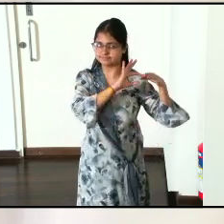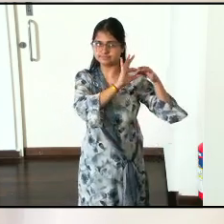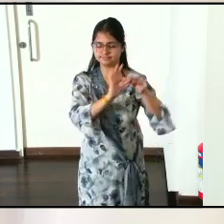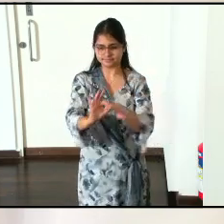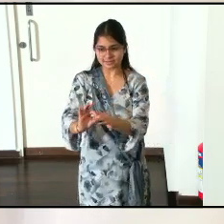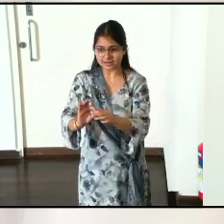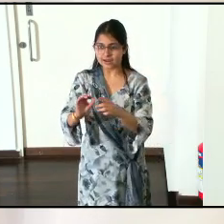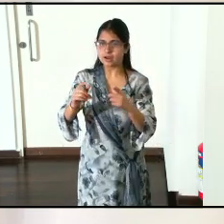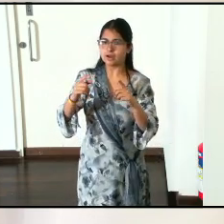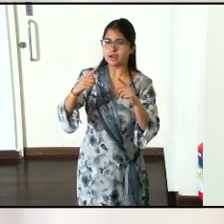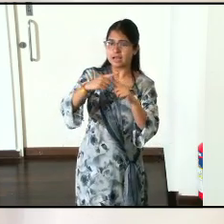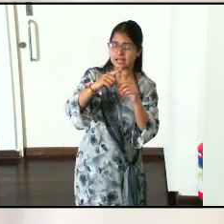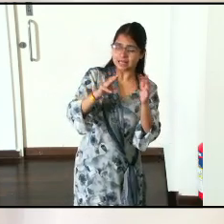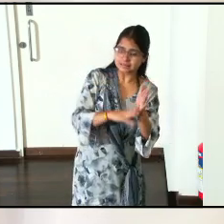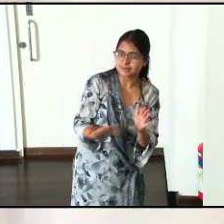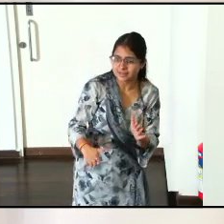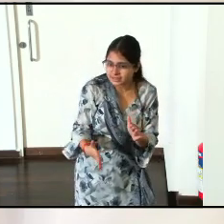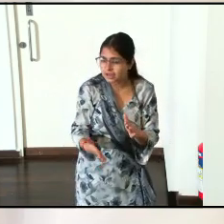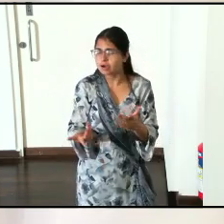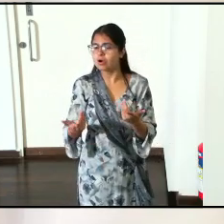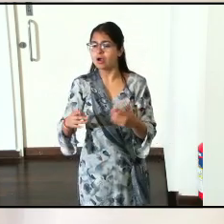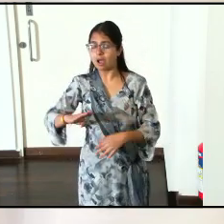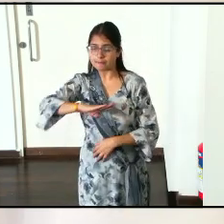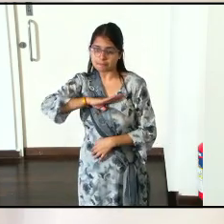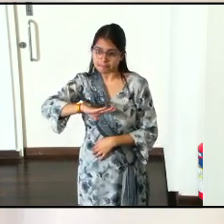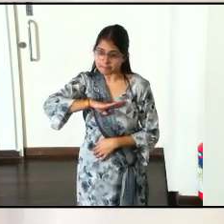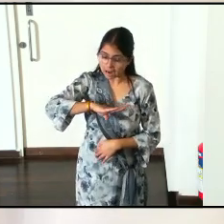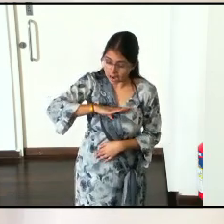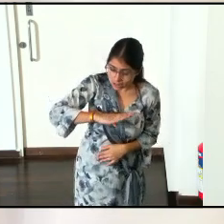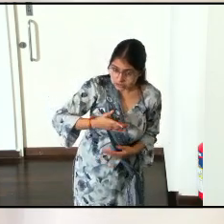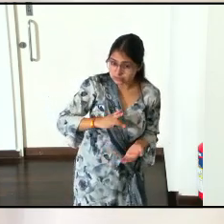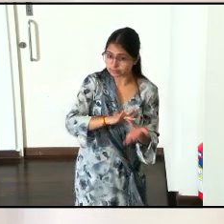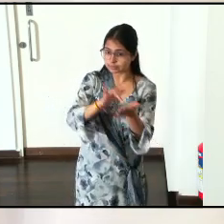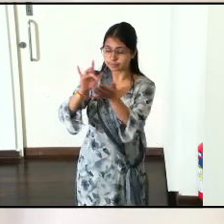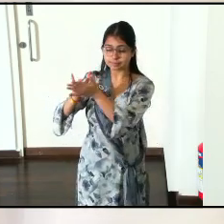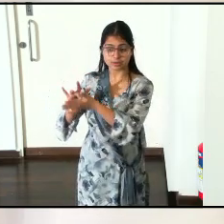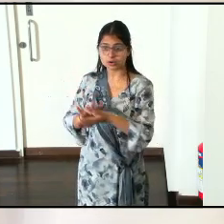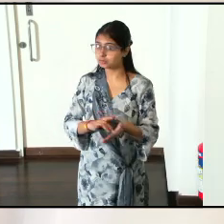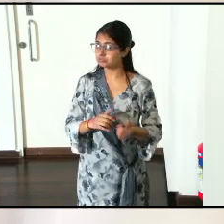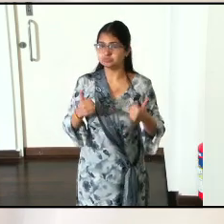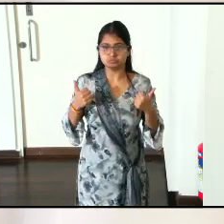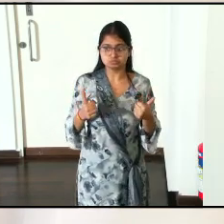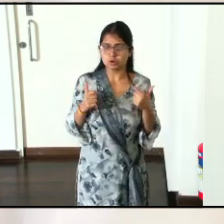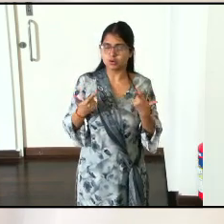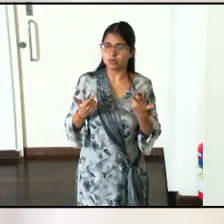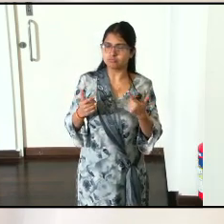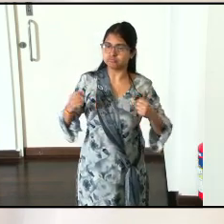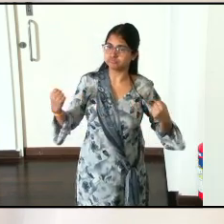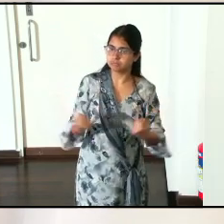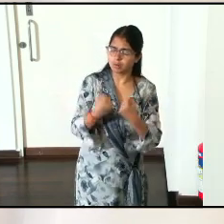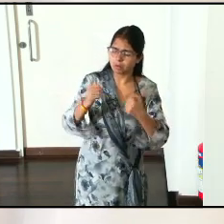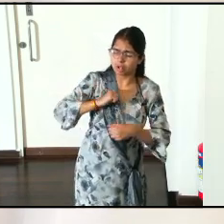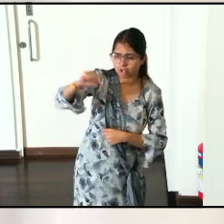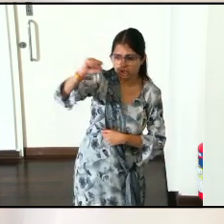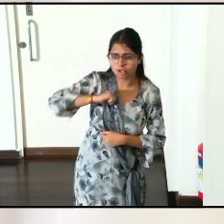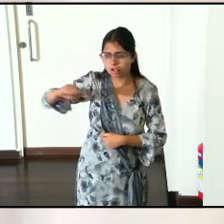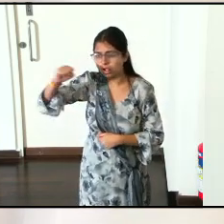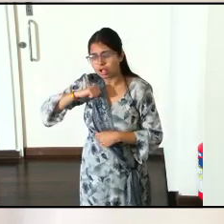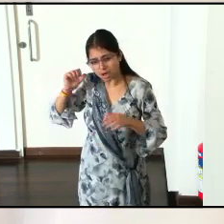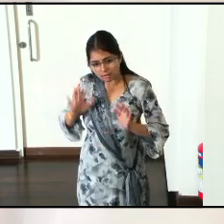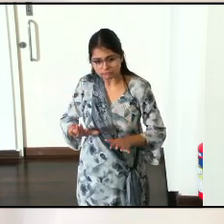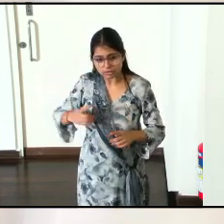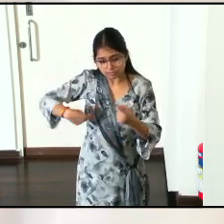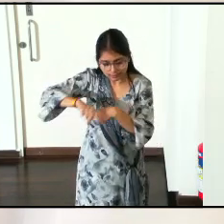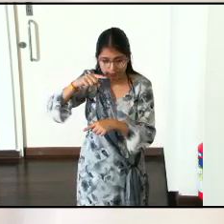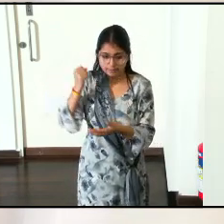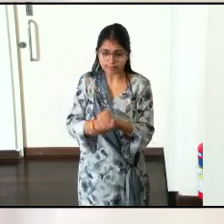Tamil Nadu or Maharashtra and places like that with very, very militant caste movements, we also must remember that